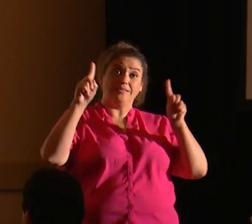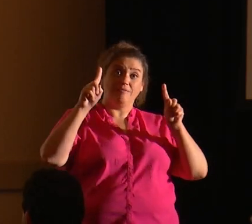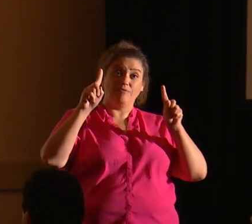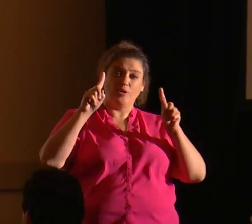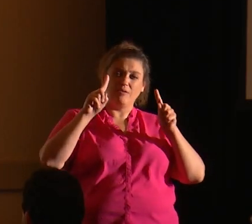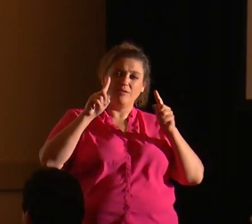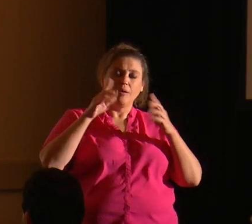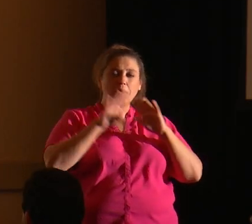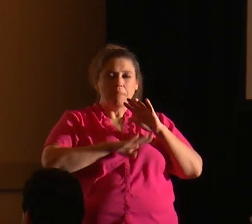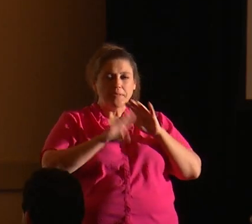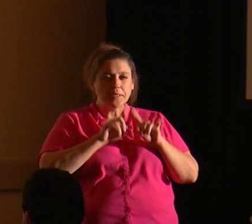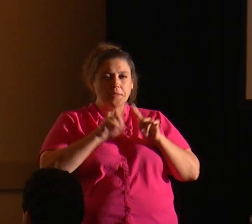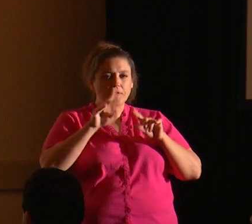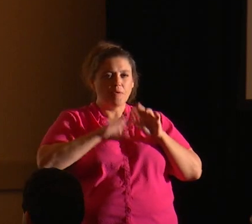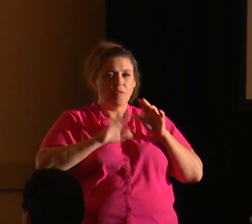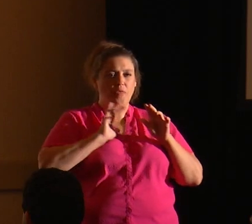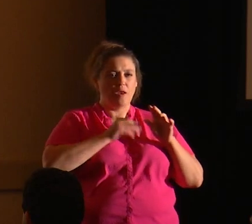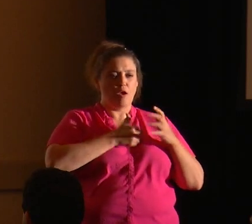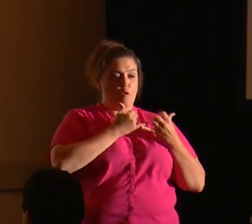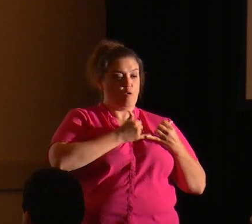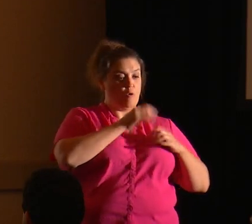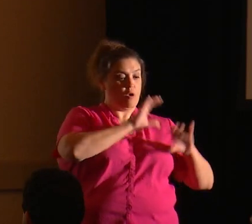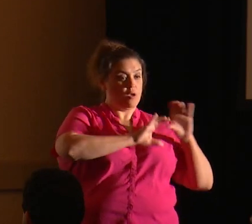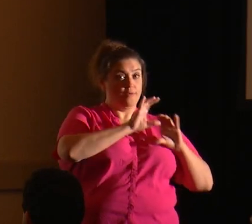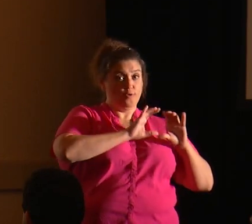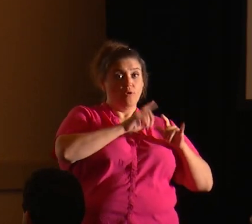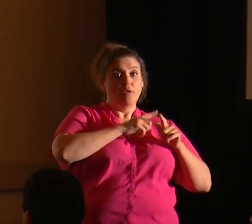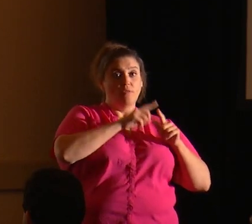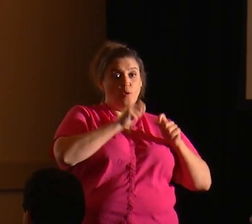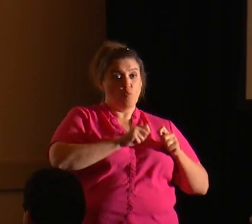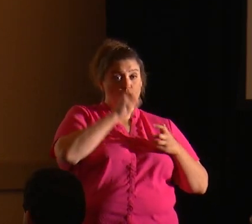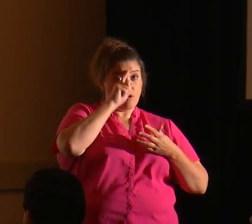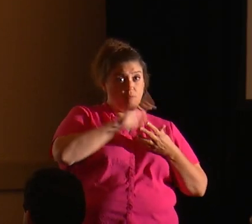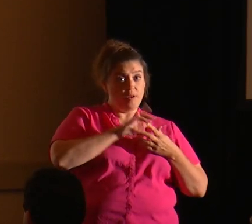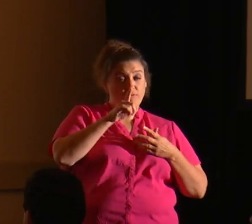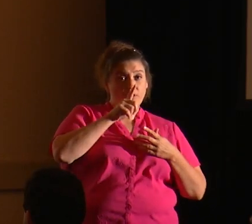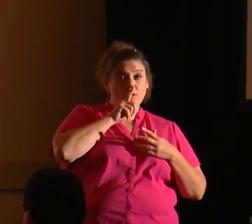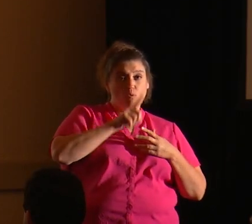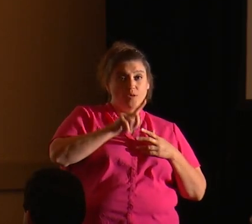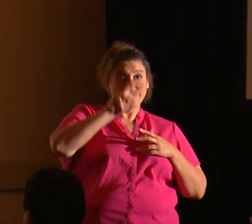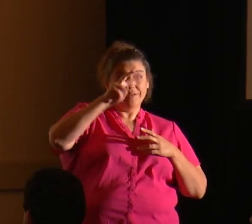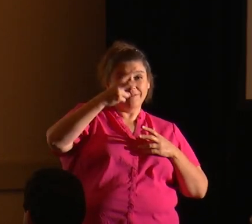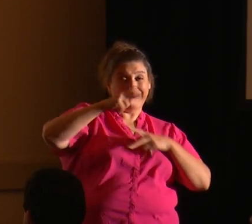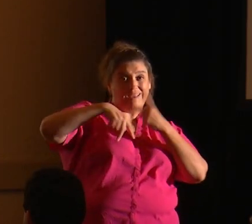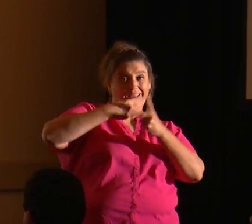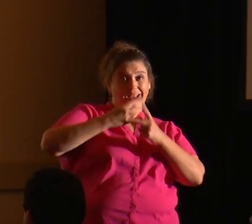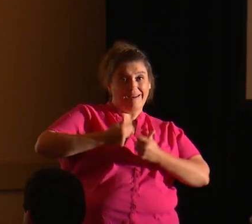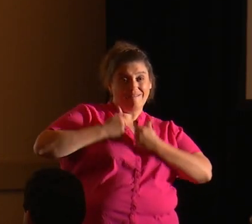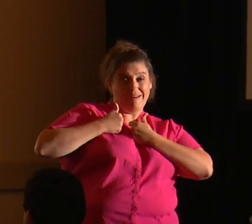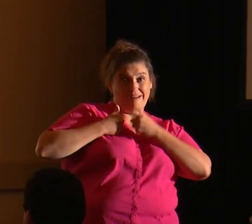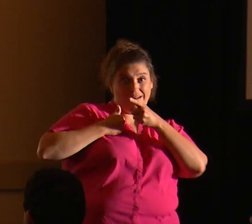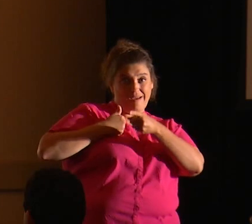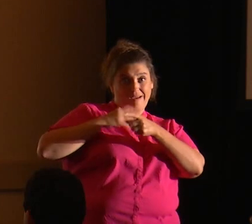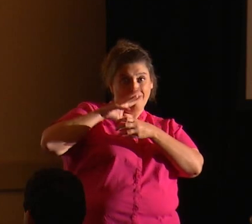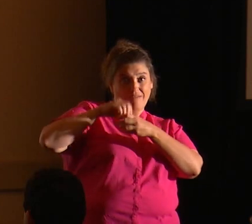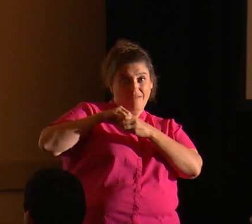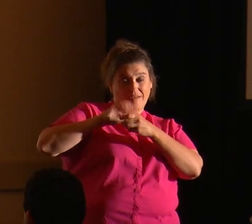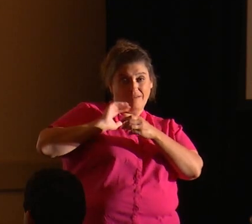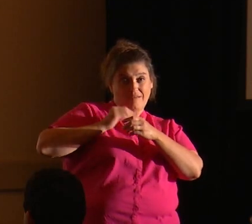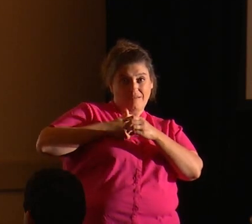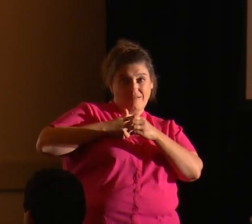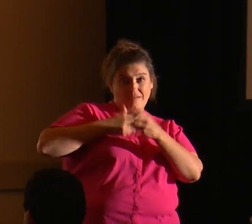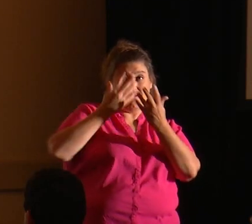chemistry, then we can truly believe that there was a second origin of life in our solar system and that life is